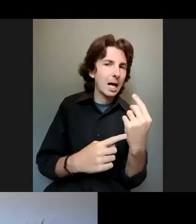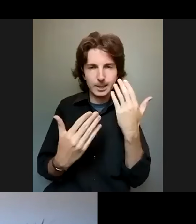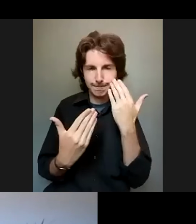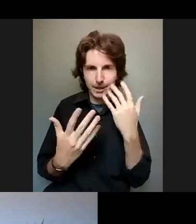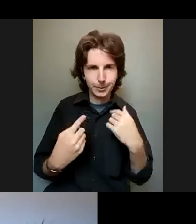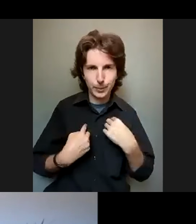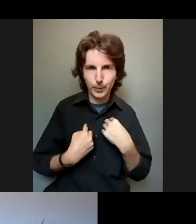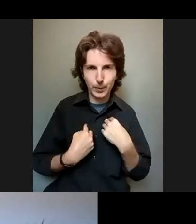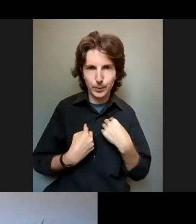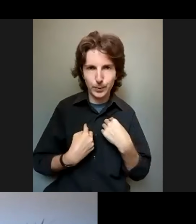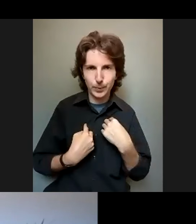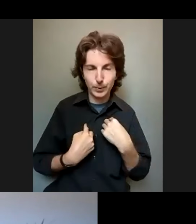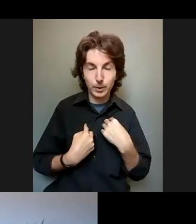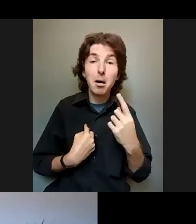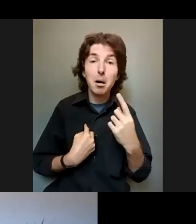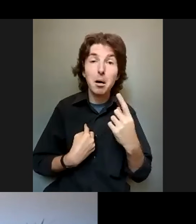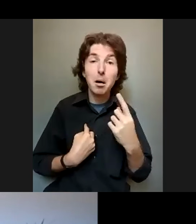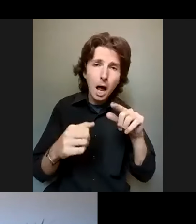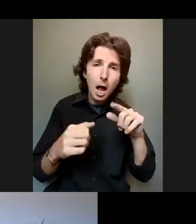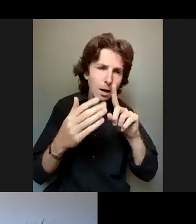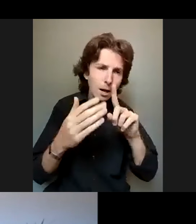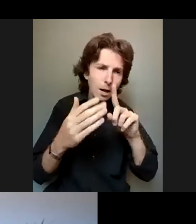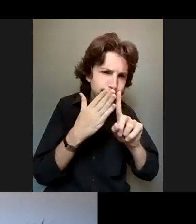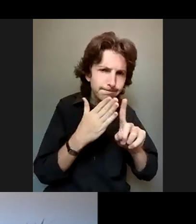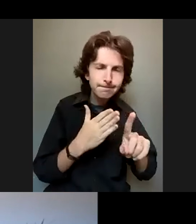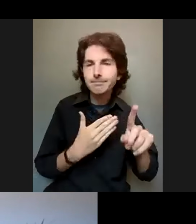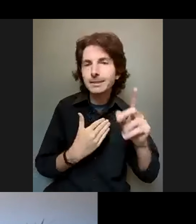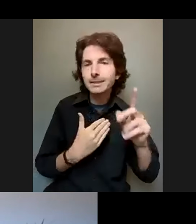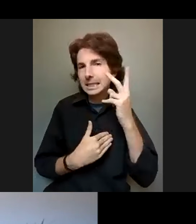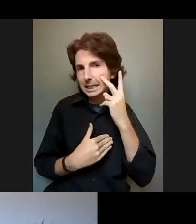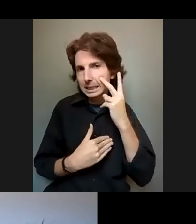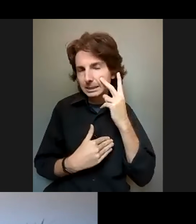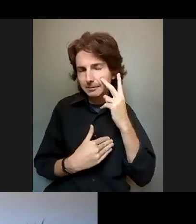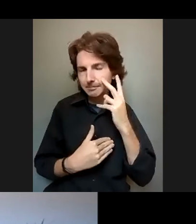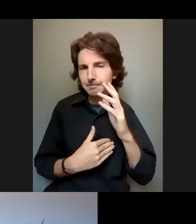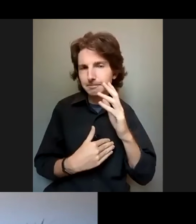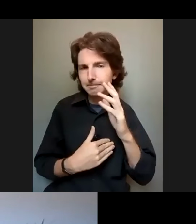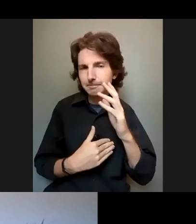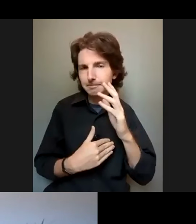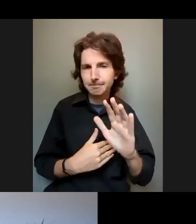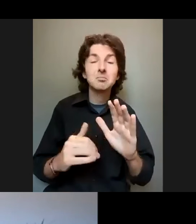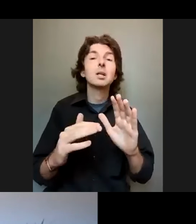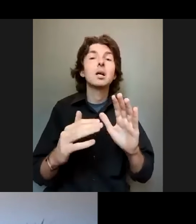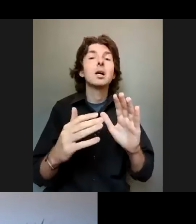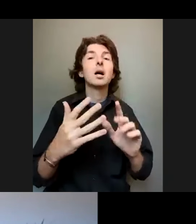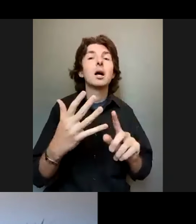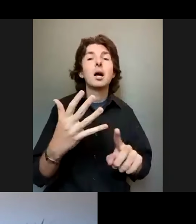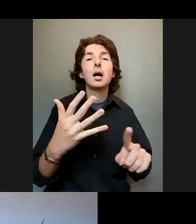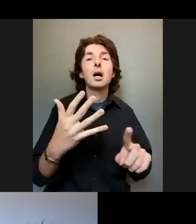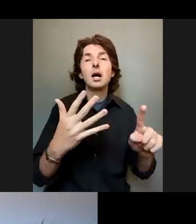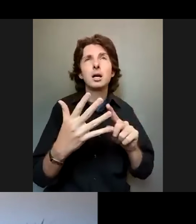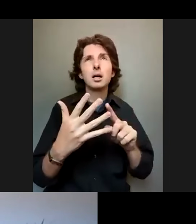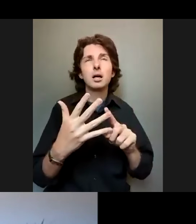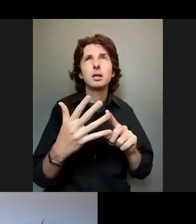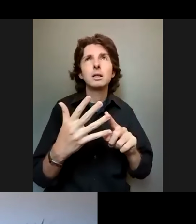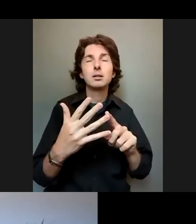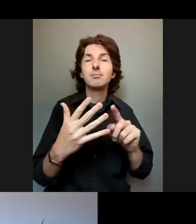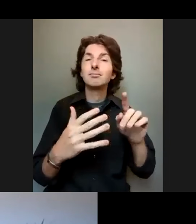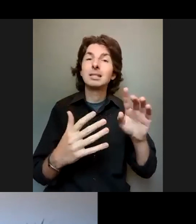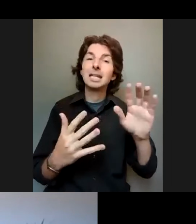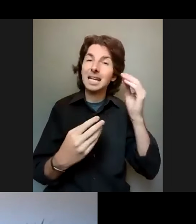look into that and see. In terms of having data on the percentage